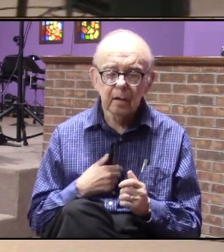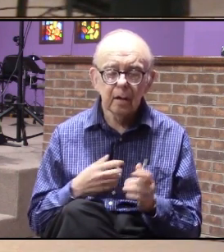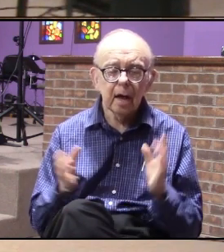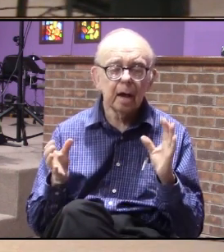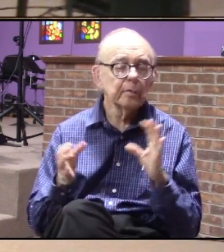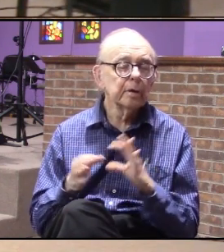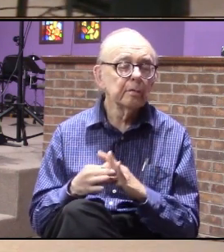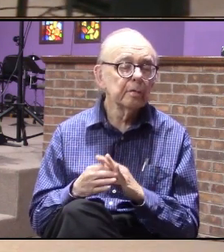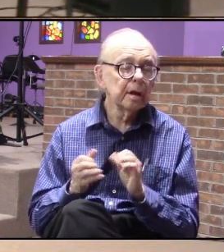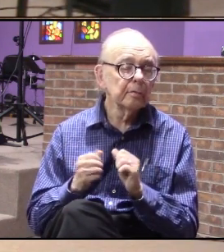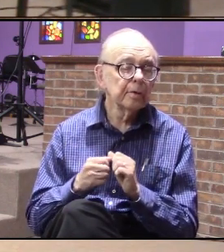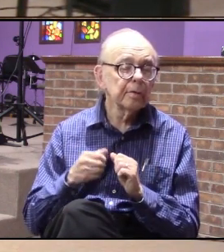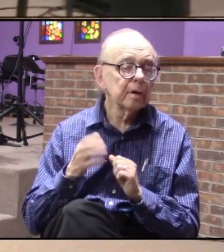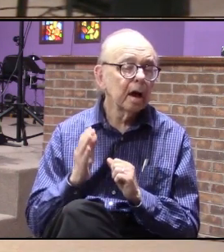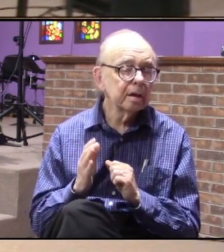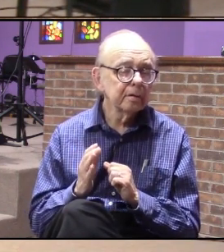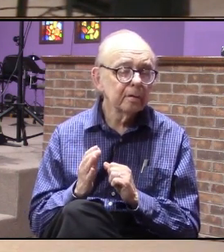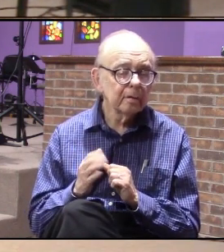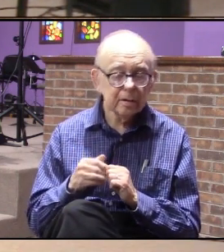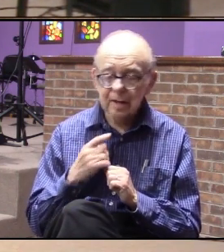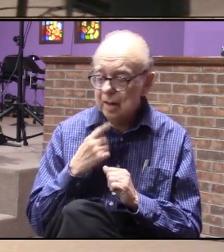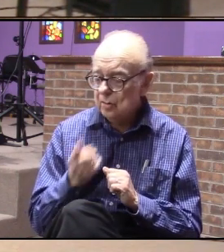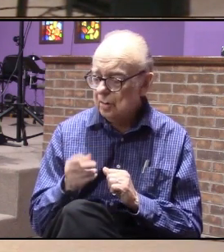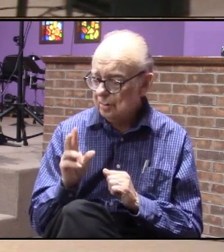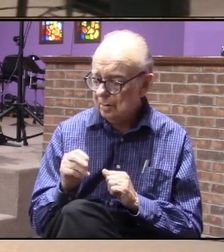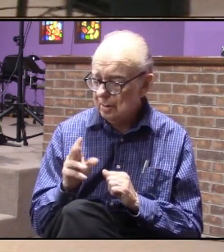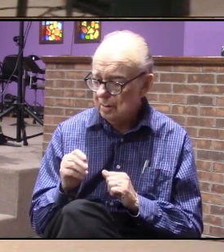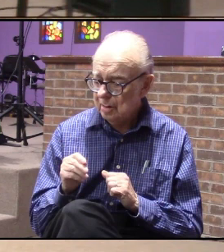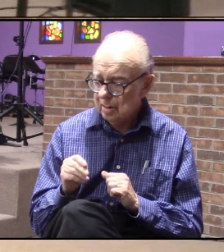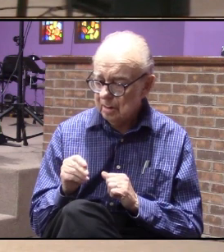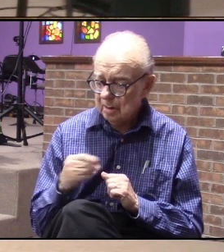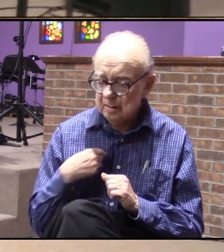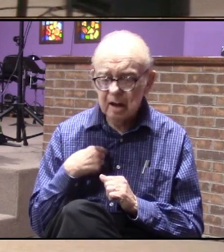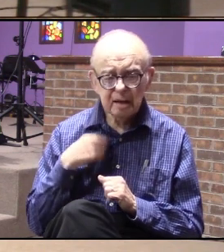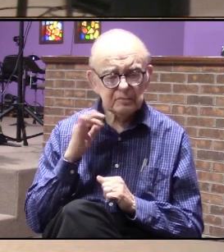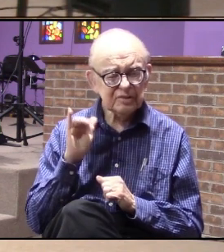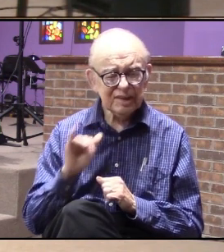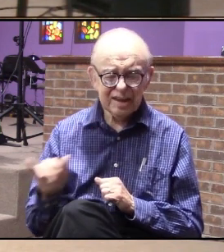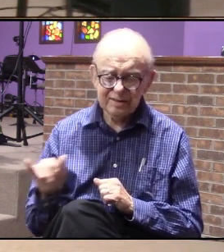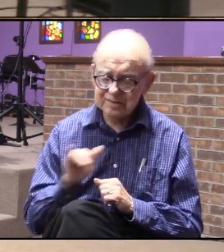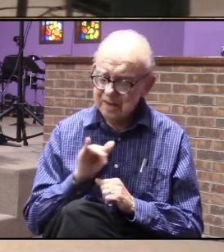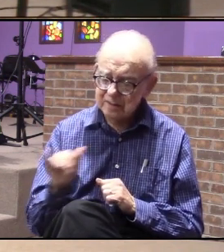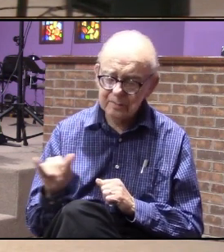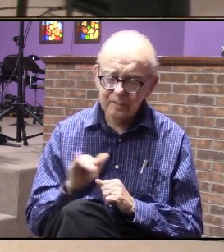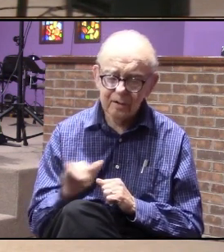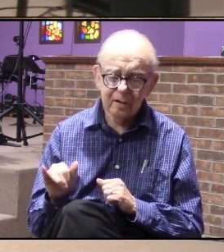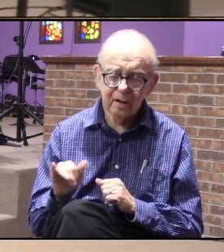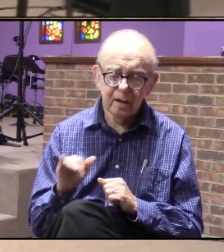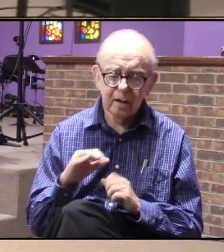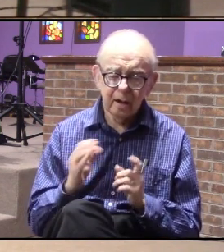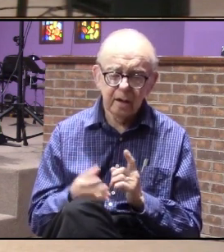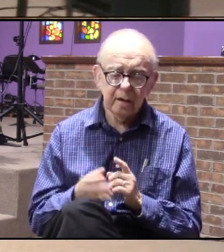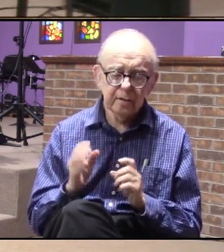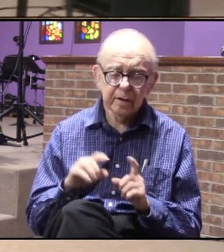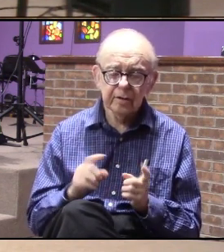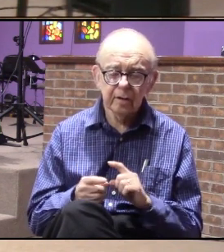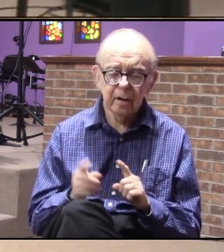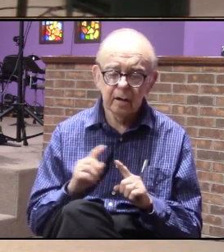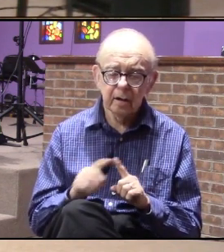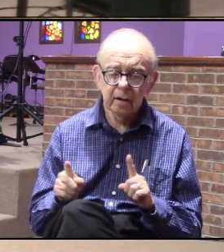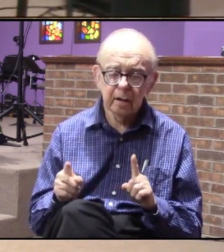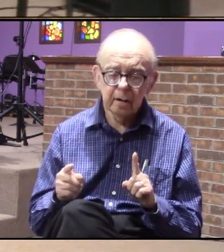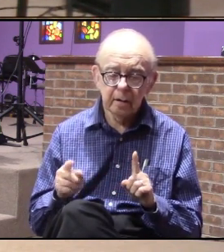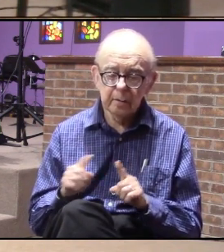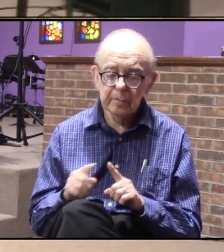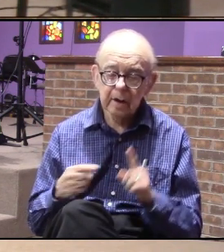to God. And God's saying, no, I am staying the same. Culture can change, but I'm